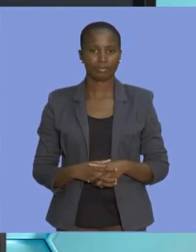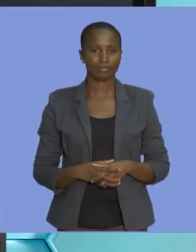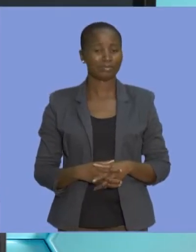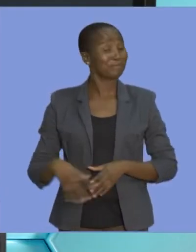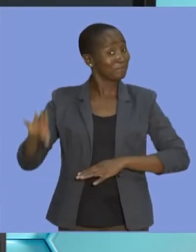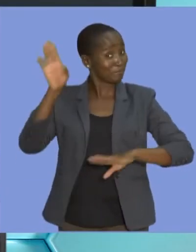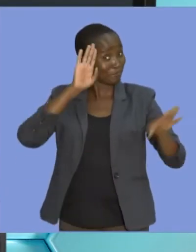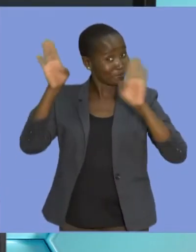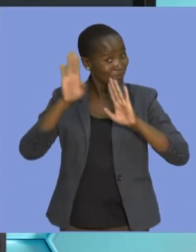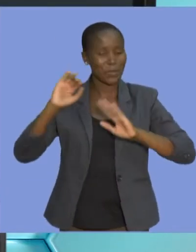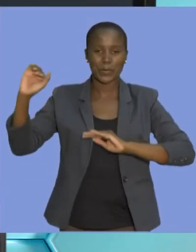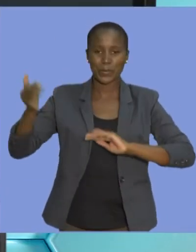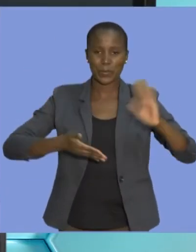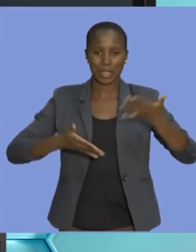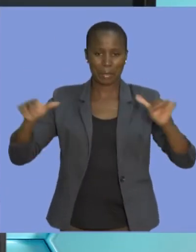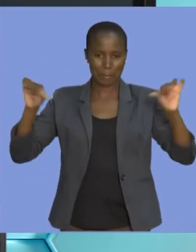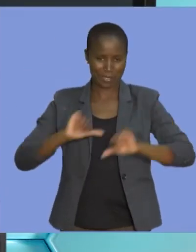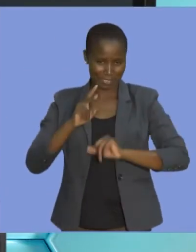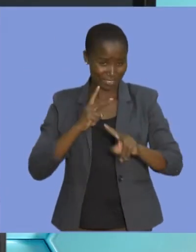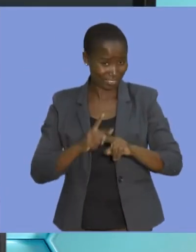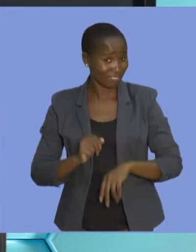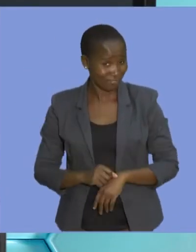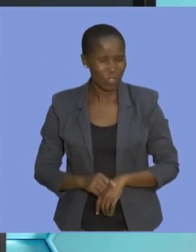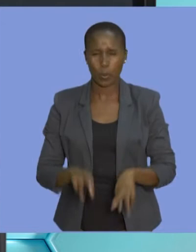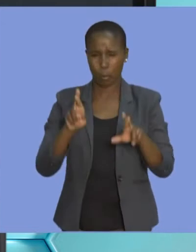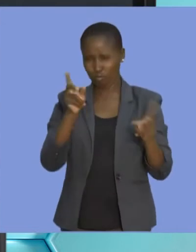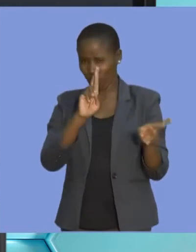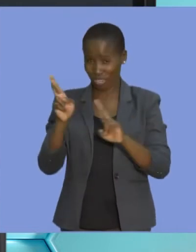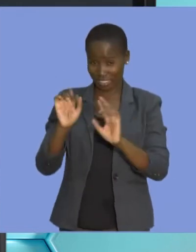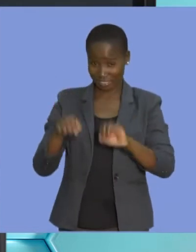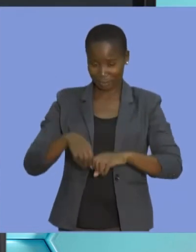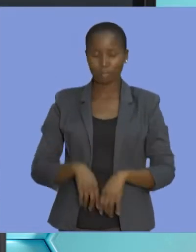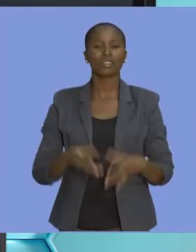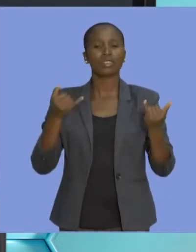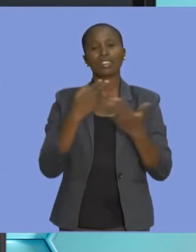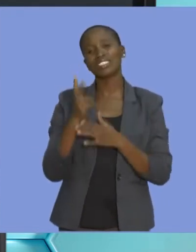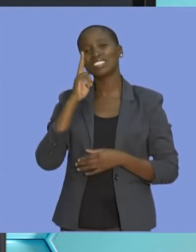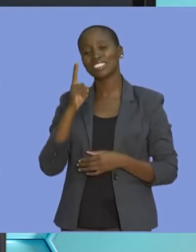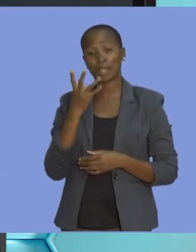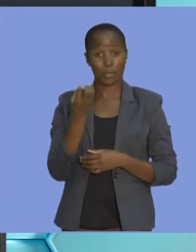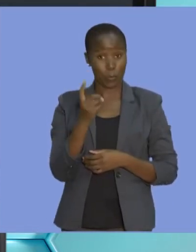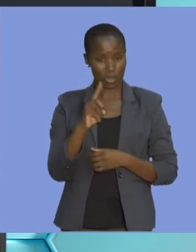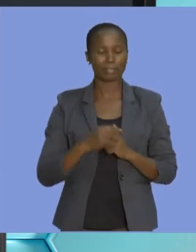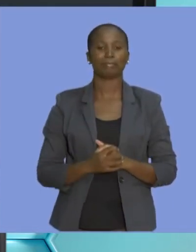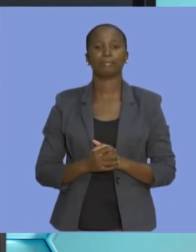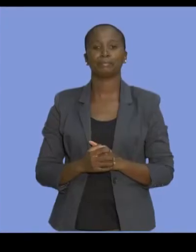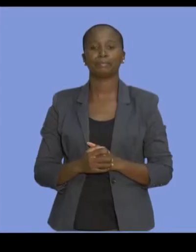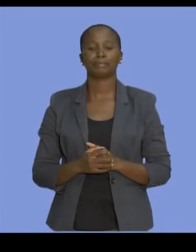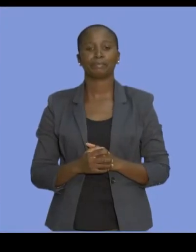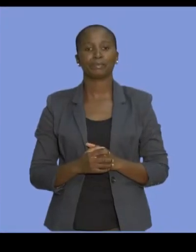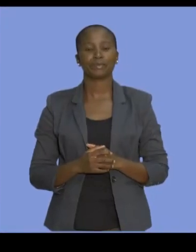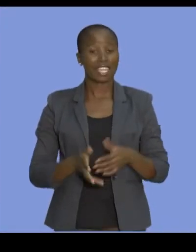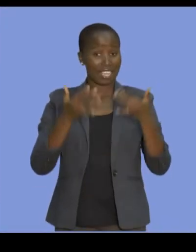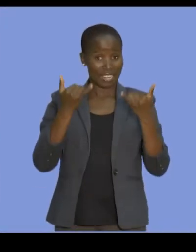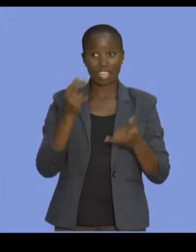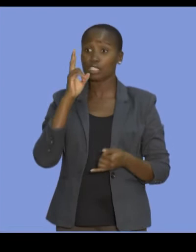Hello guys, welcome back again. So, hope you're ready. Now, let's see what I have for you. So now, what are you going